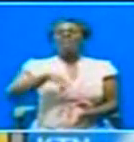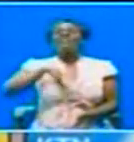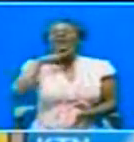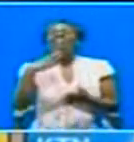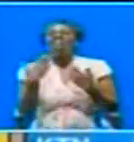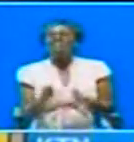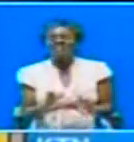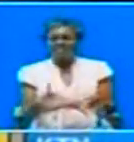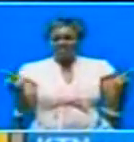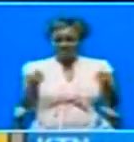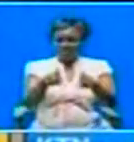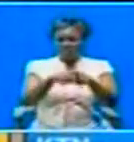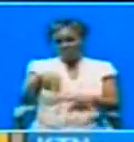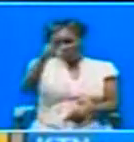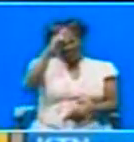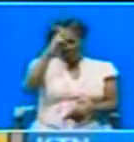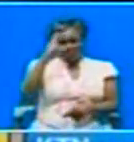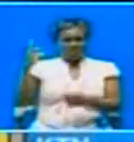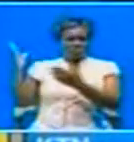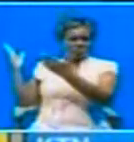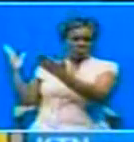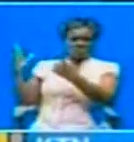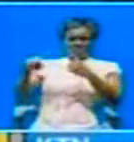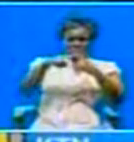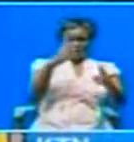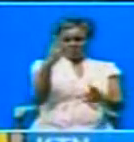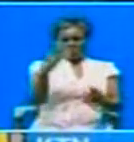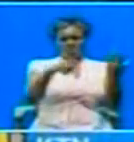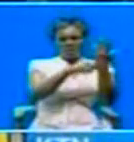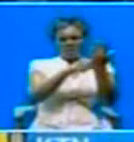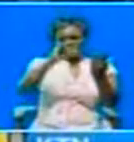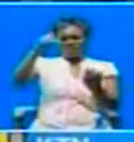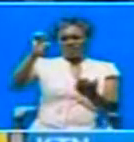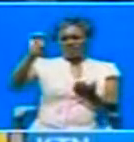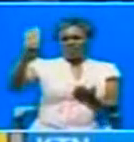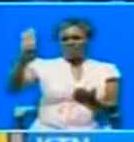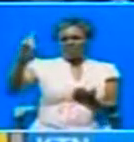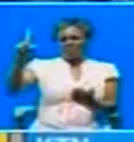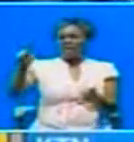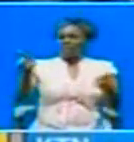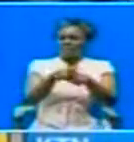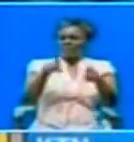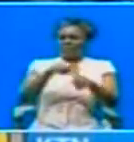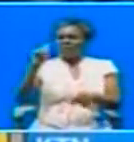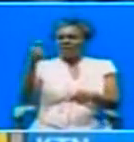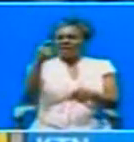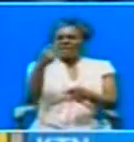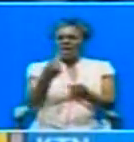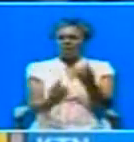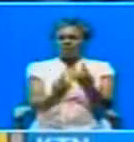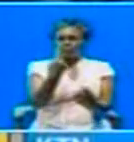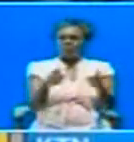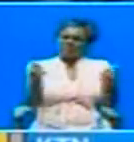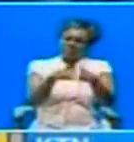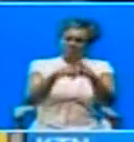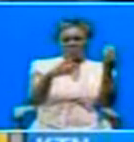died. According to police, the vodka that killed the four goes by the name Jebel. There is allegedly a Kenya Breweries vodka that goes by the